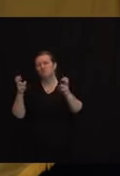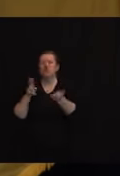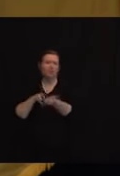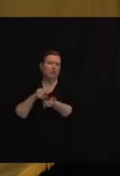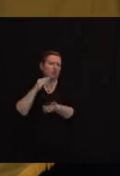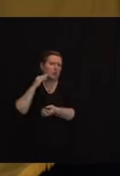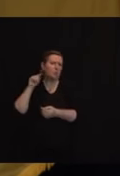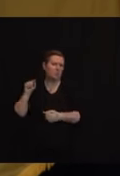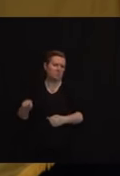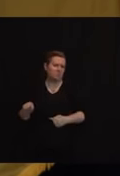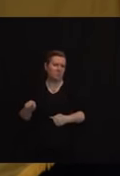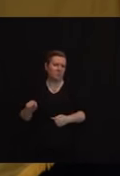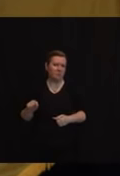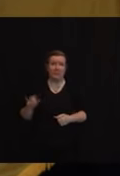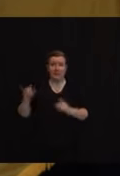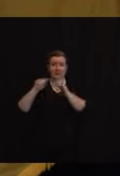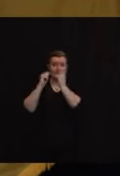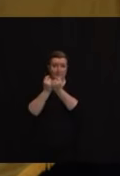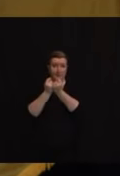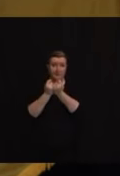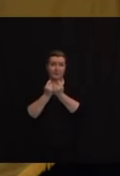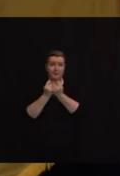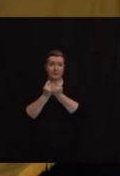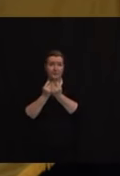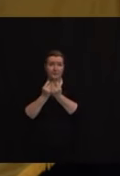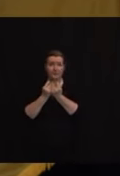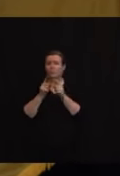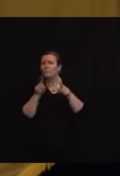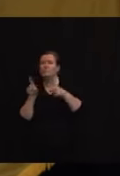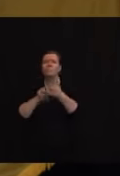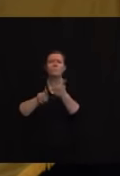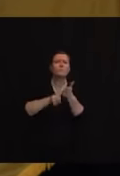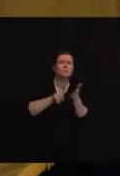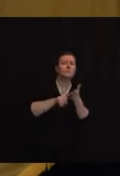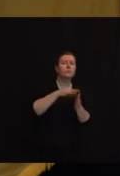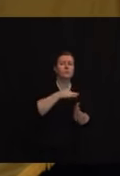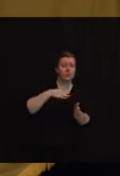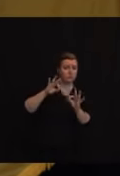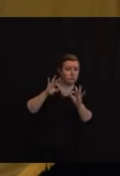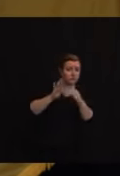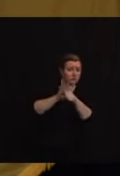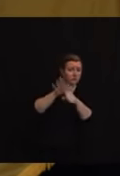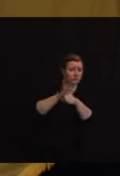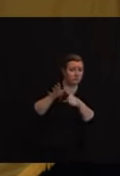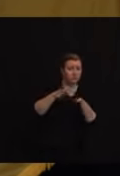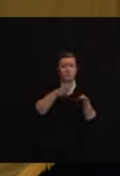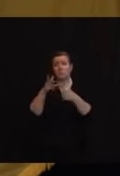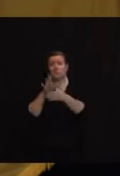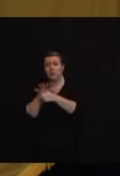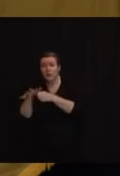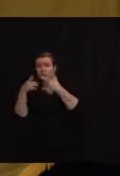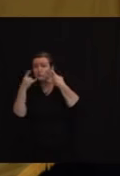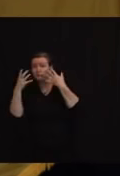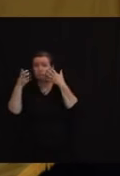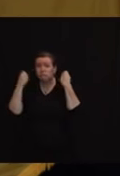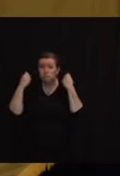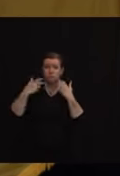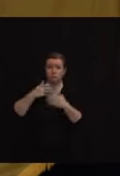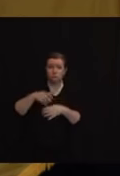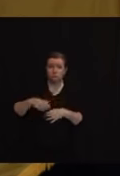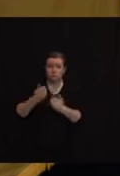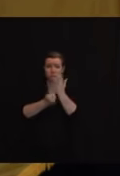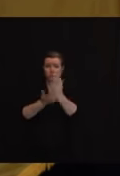infection control surveys looking at staffing, availability of PPE, and the capacity of the